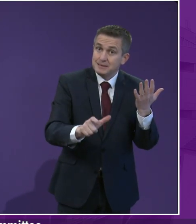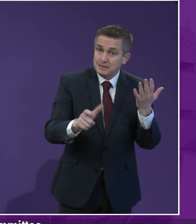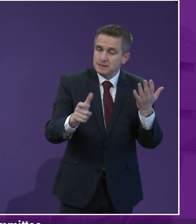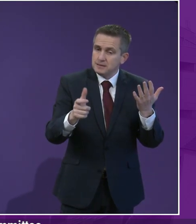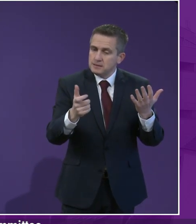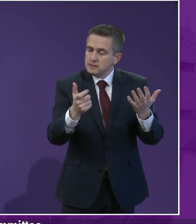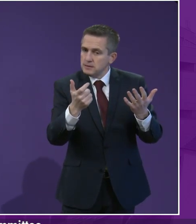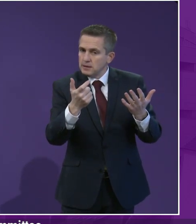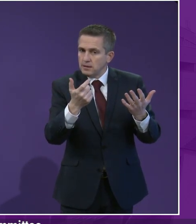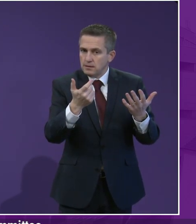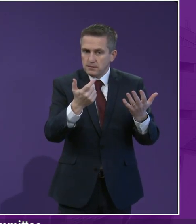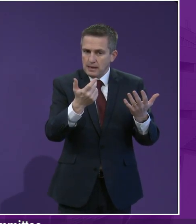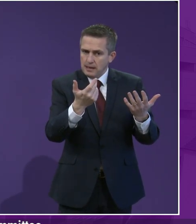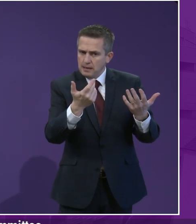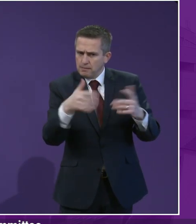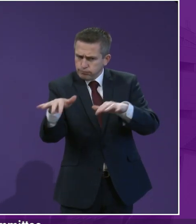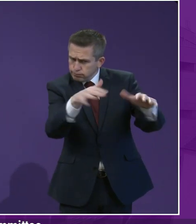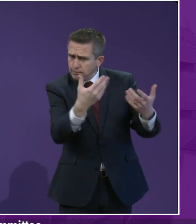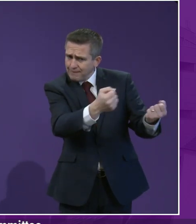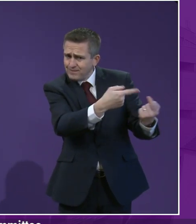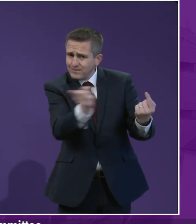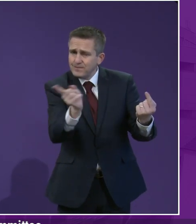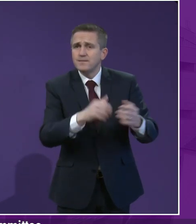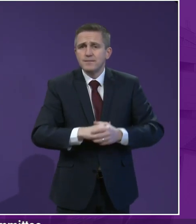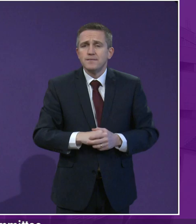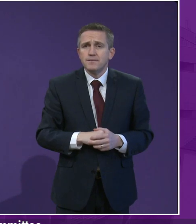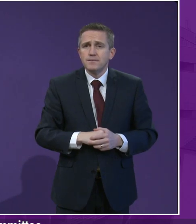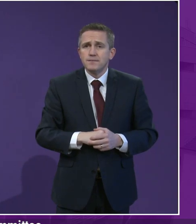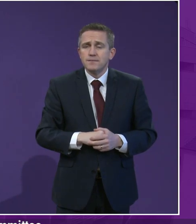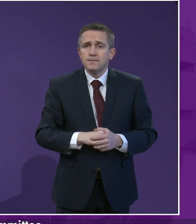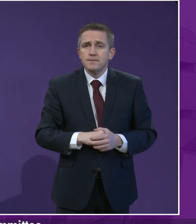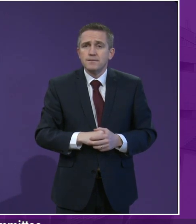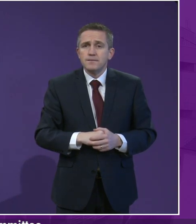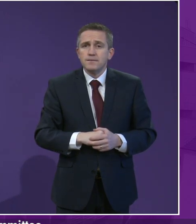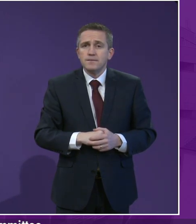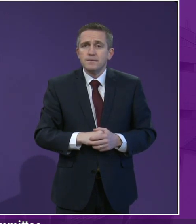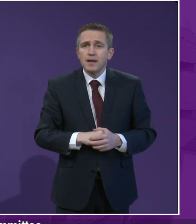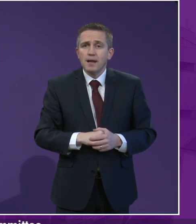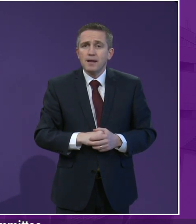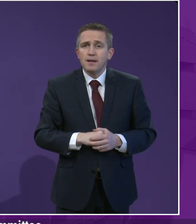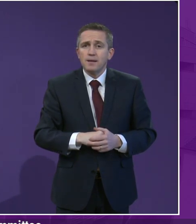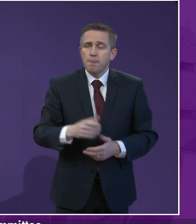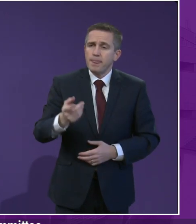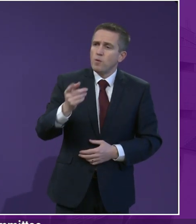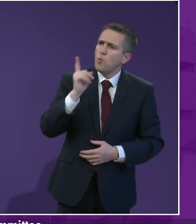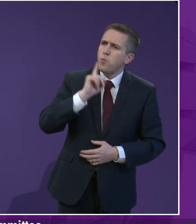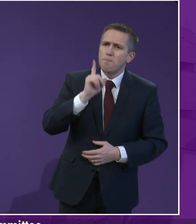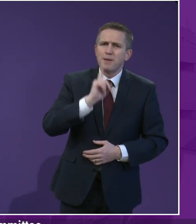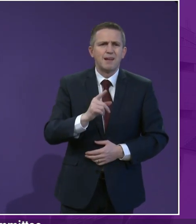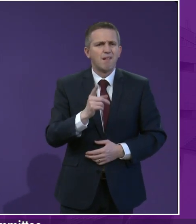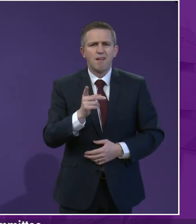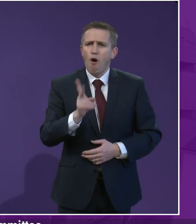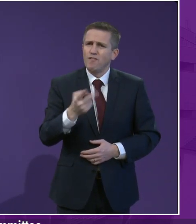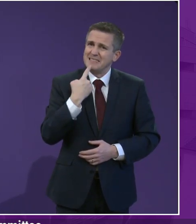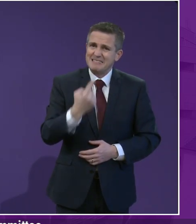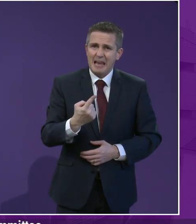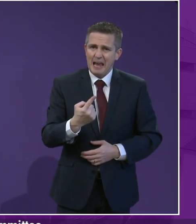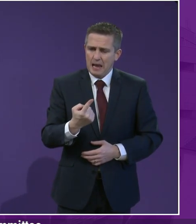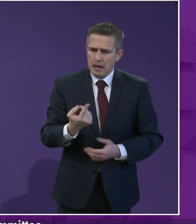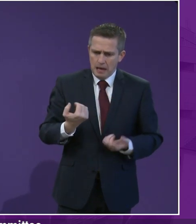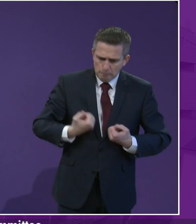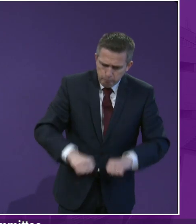that students might come in contact with, so they've a wider understanding. I think some types of